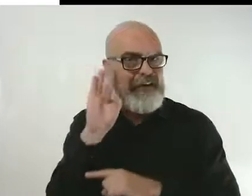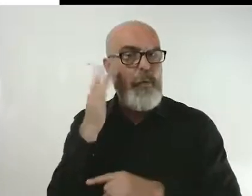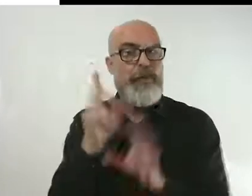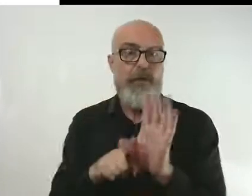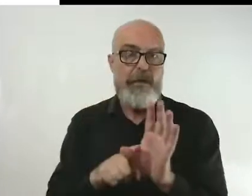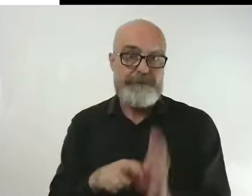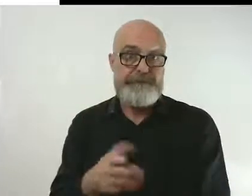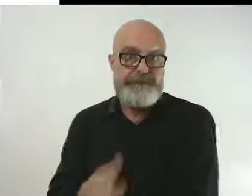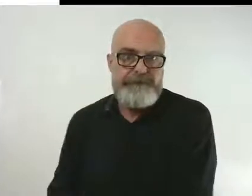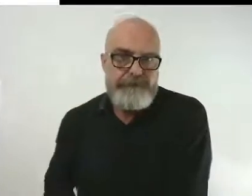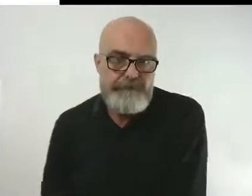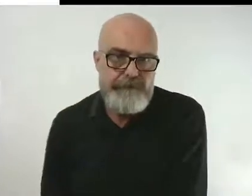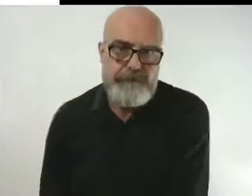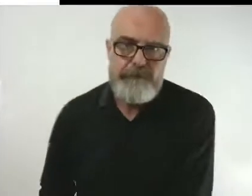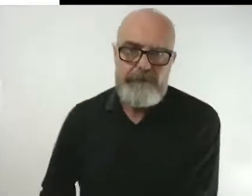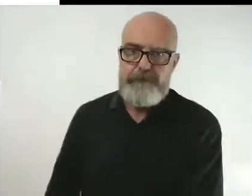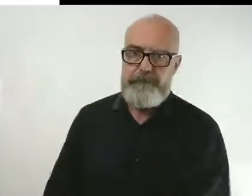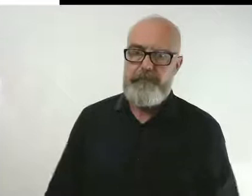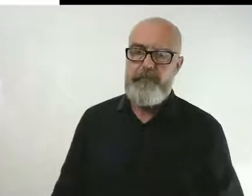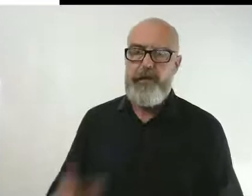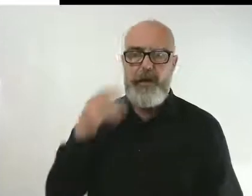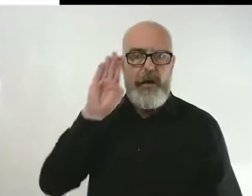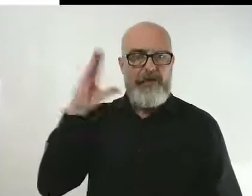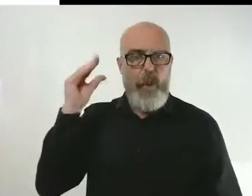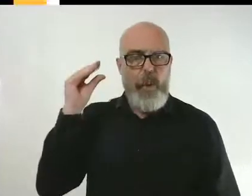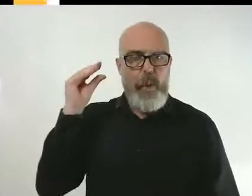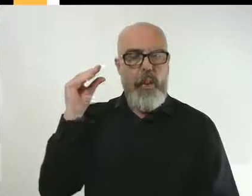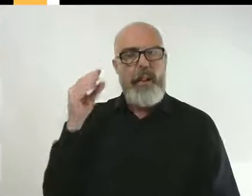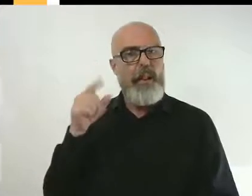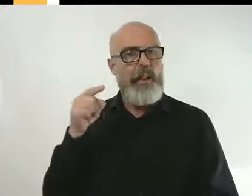need to protect your hearing while you are young.